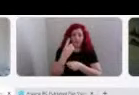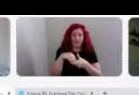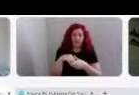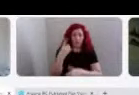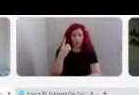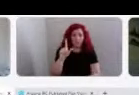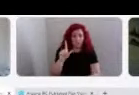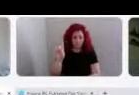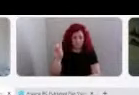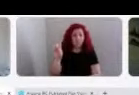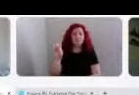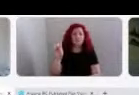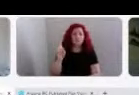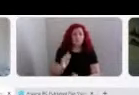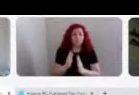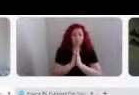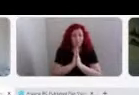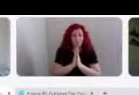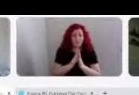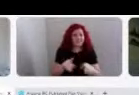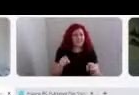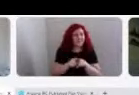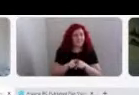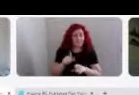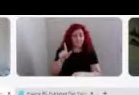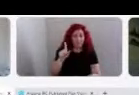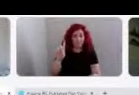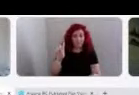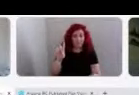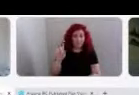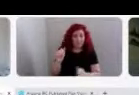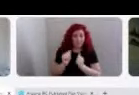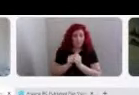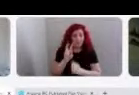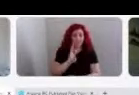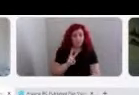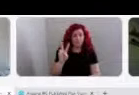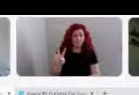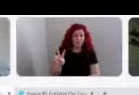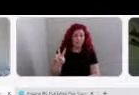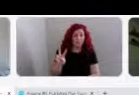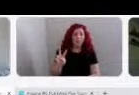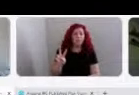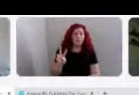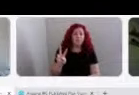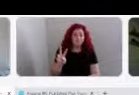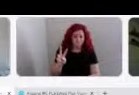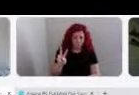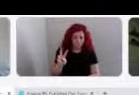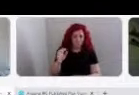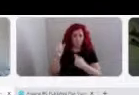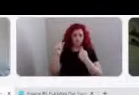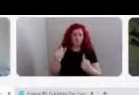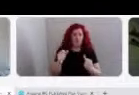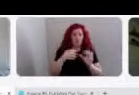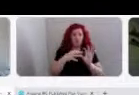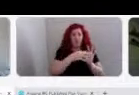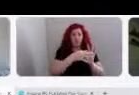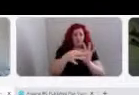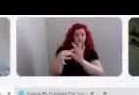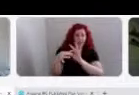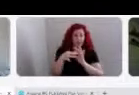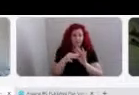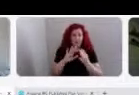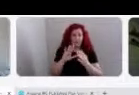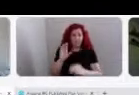district and we requested to be in the same legislative district with the verde valley a strong and united community of interest as you heard from